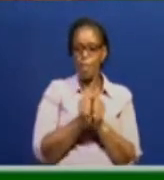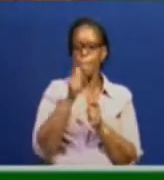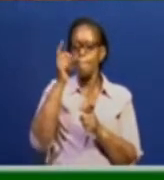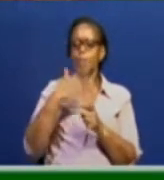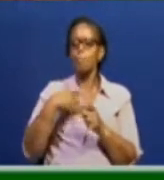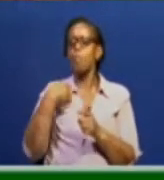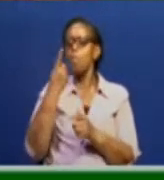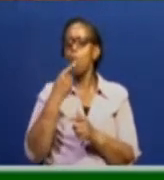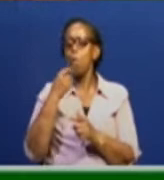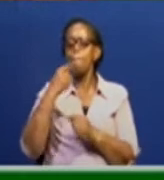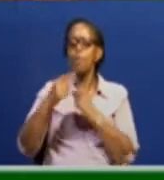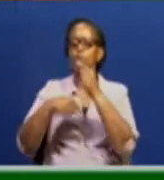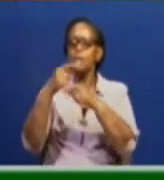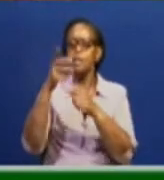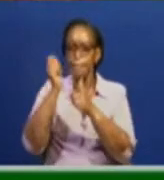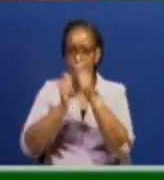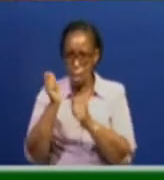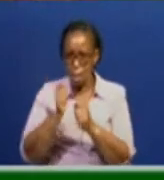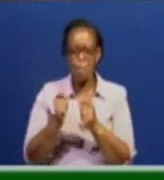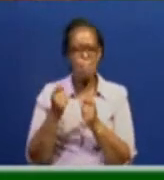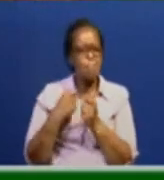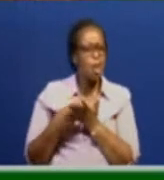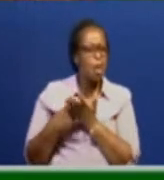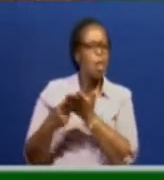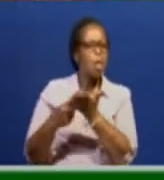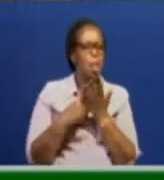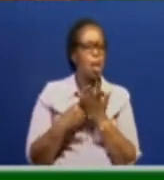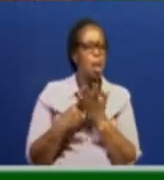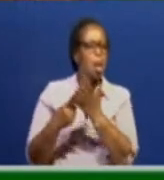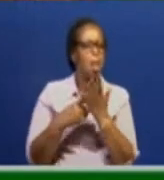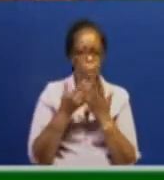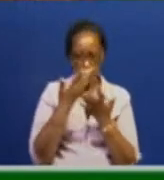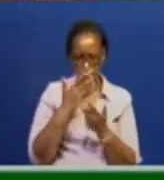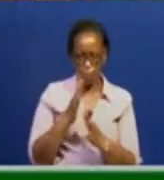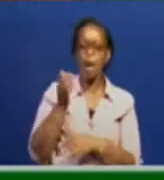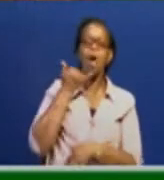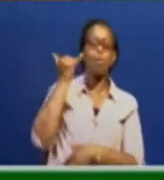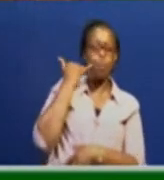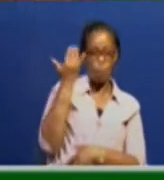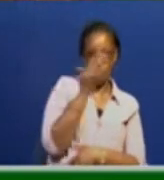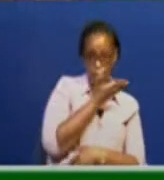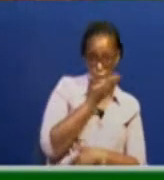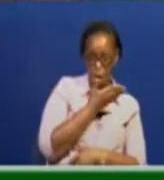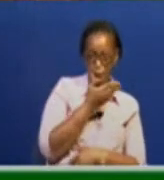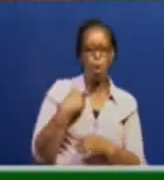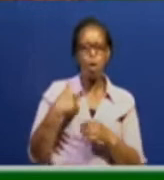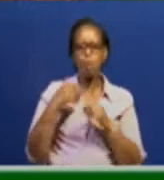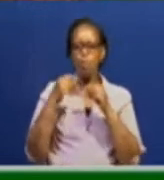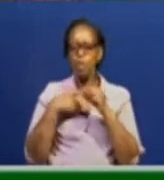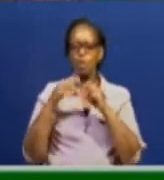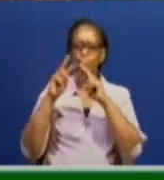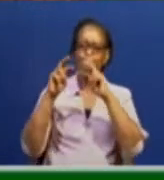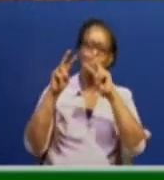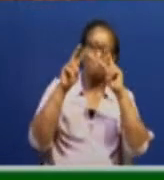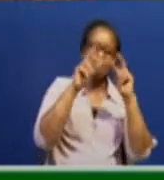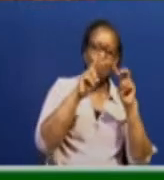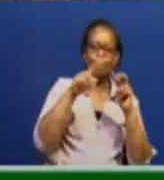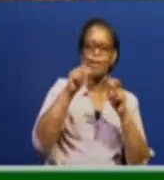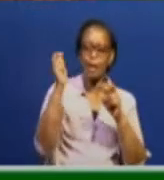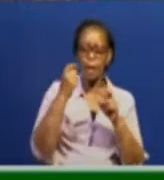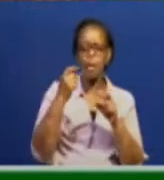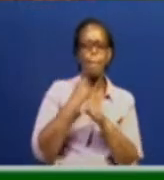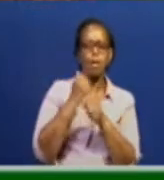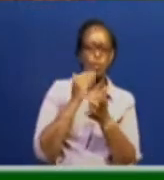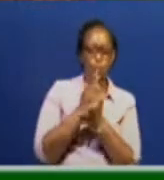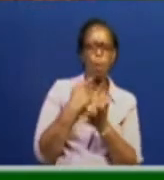I had a long conversation with them in Nakuru. We are mapping the country to ensure coolers